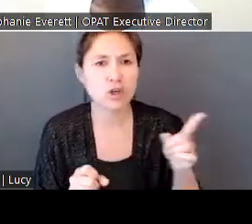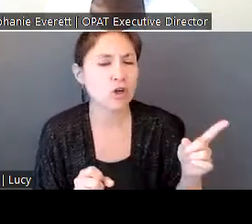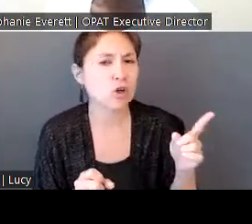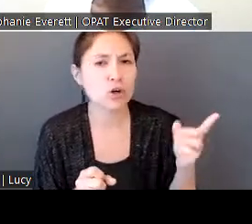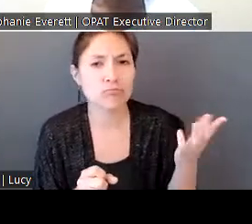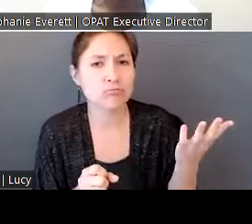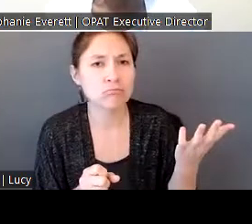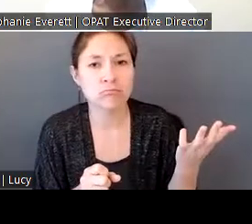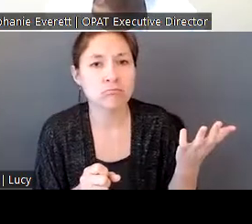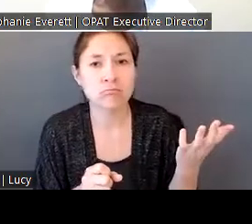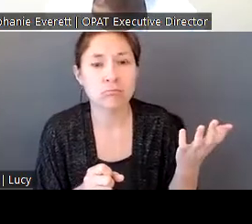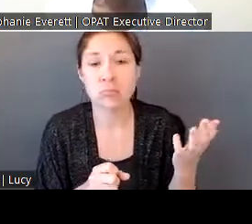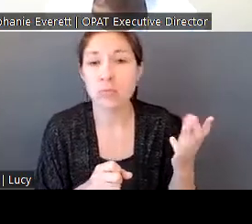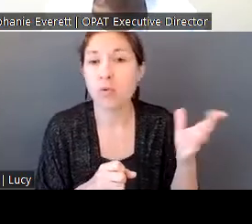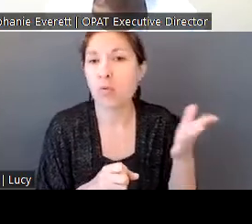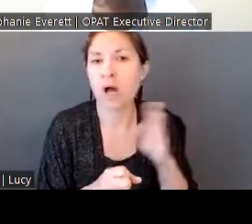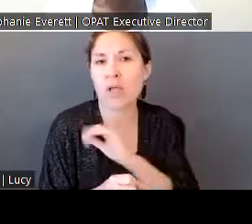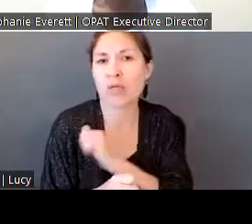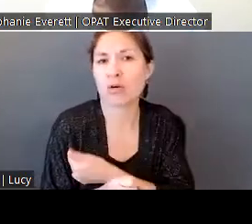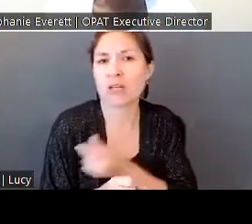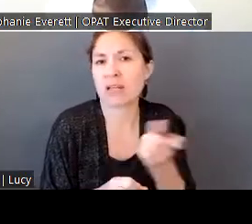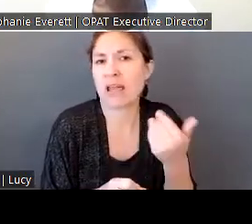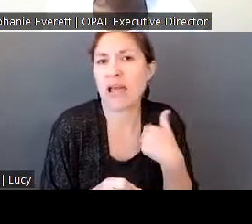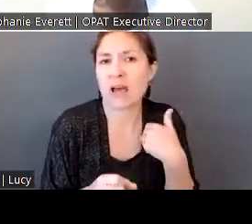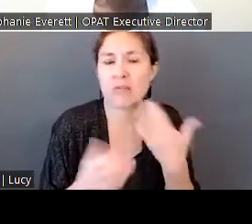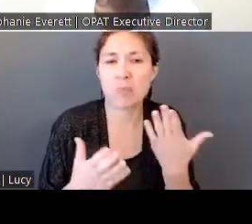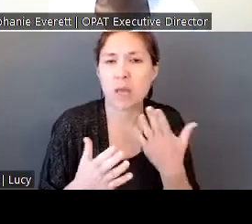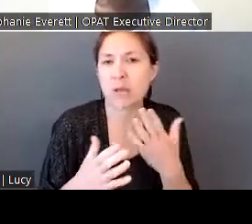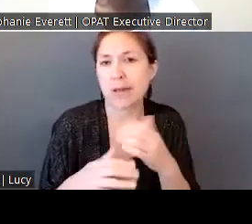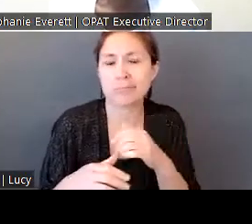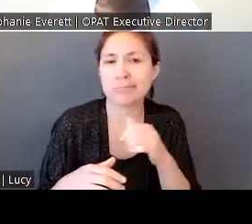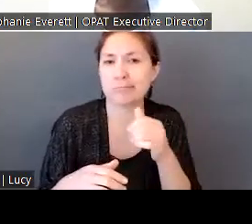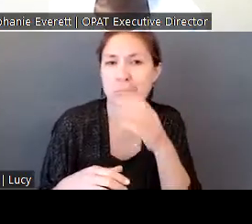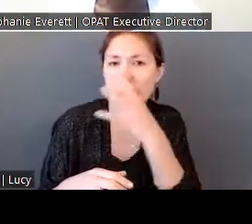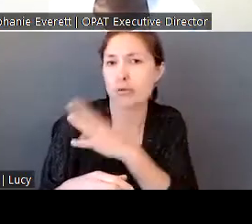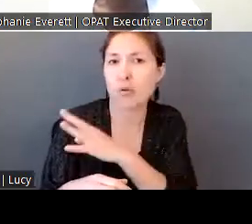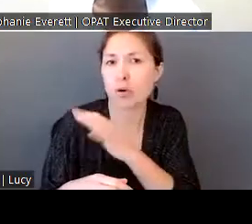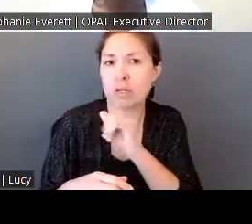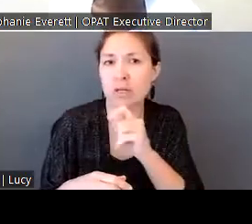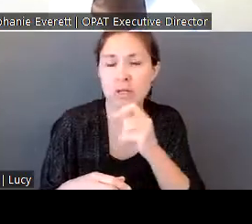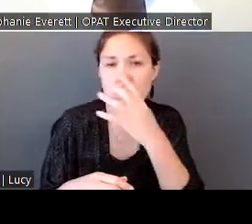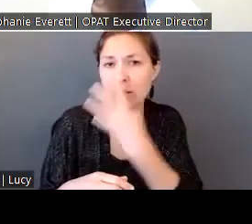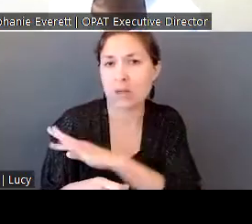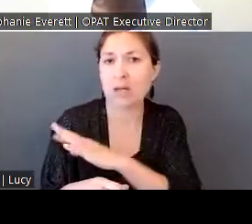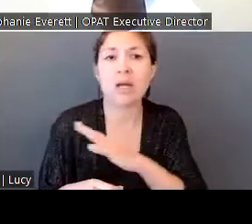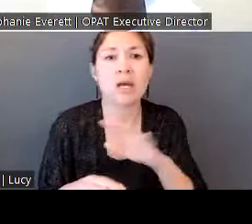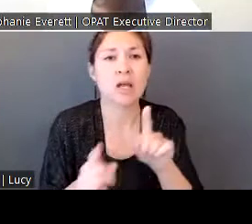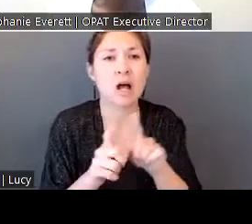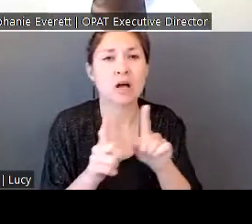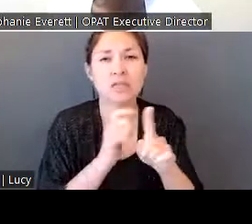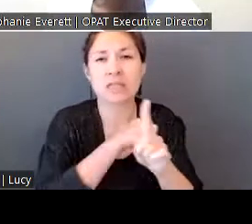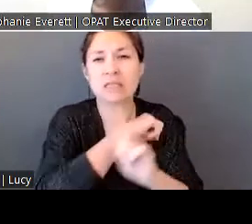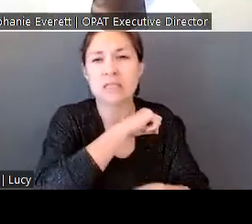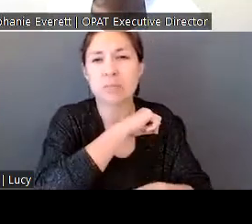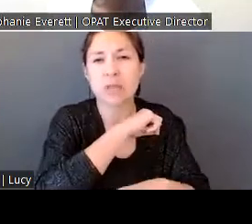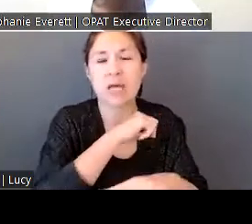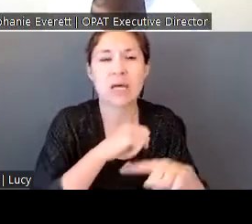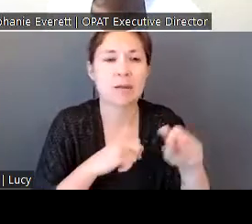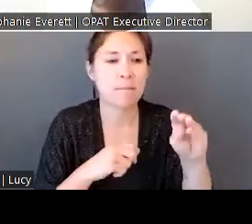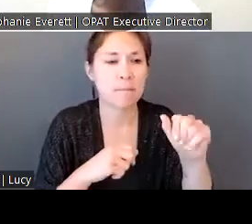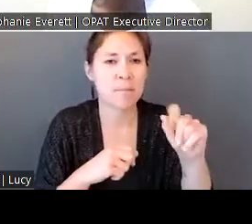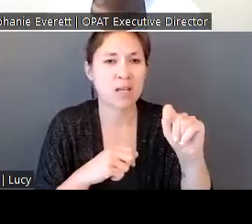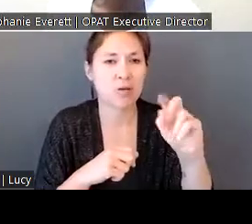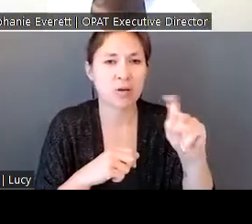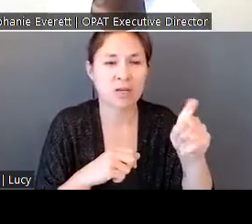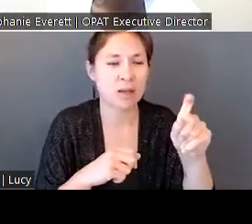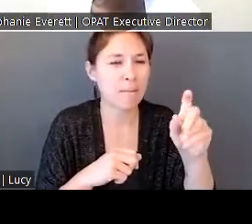can the public get a copy of the discipline matrix? And if you don't have one already, how can the pending complaints move